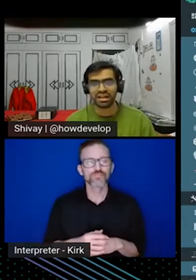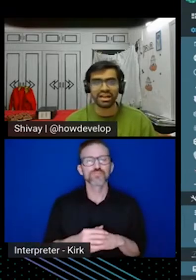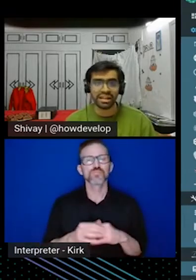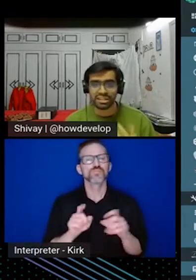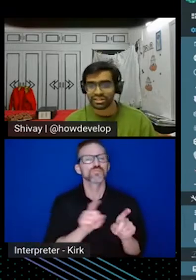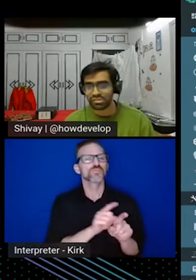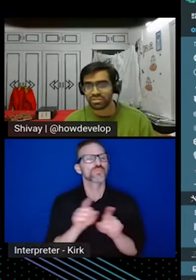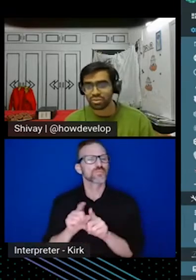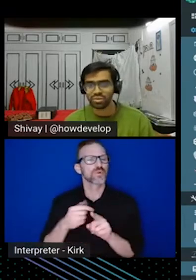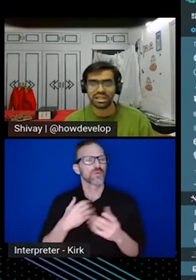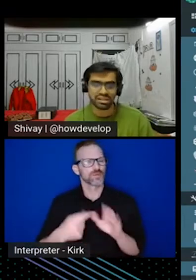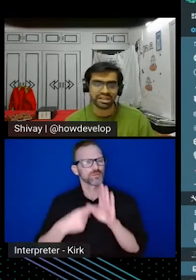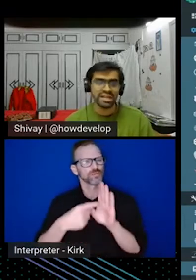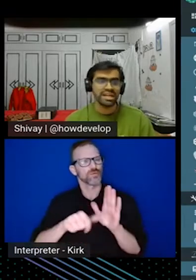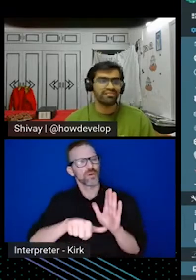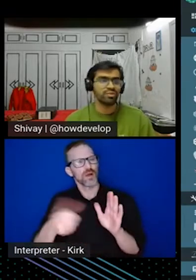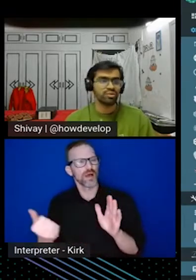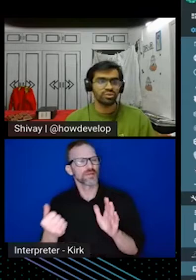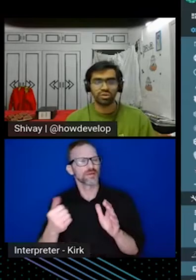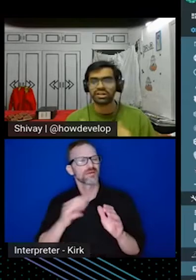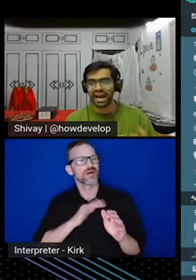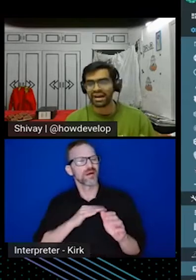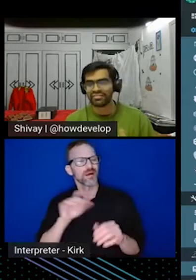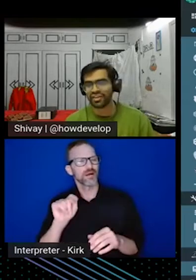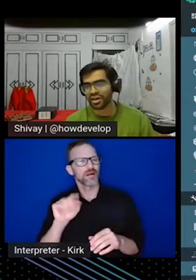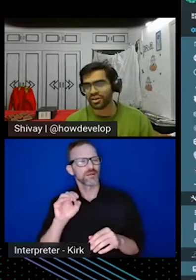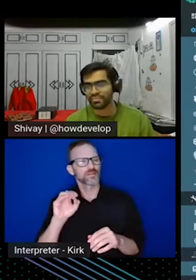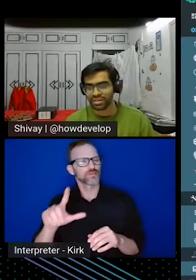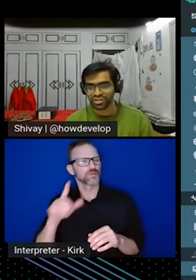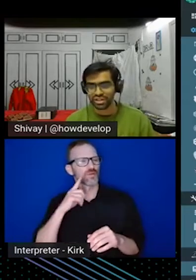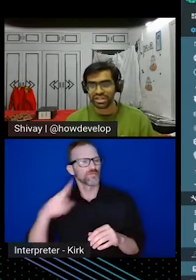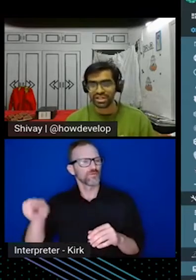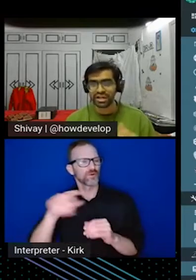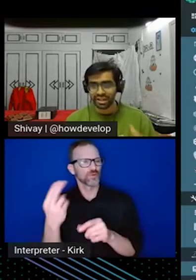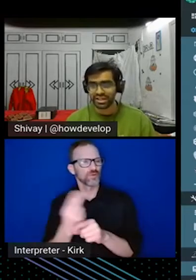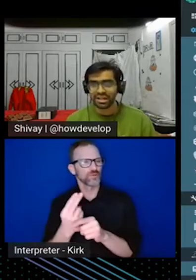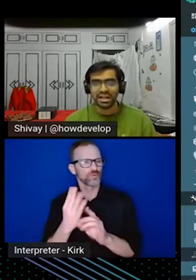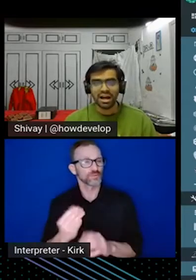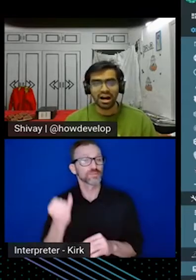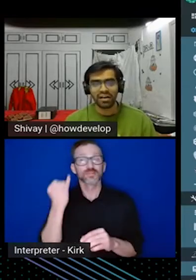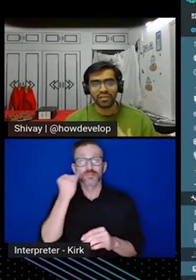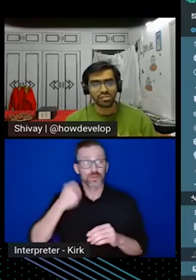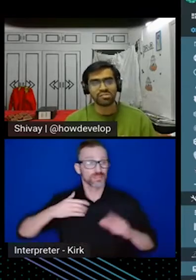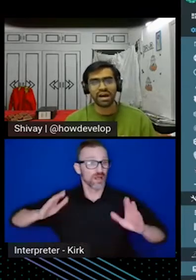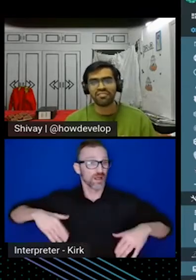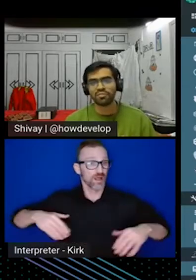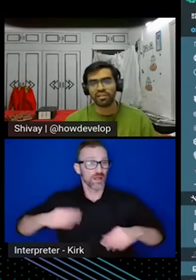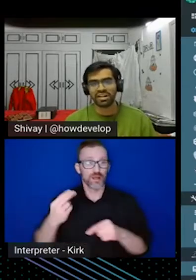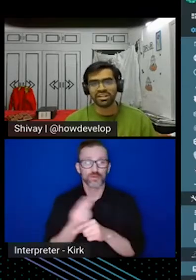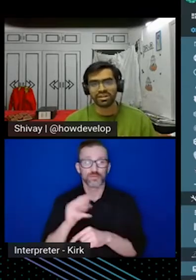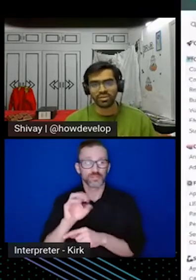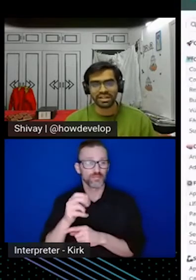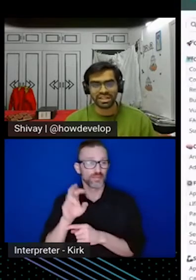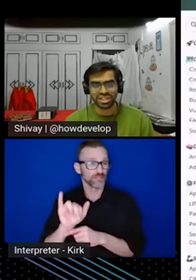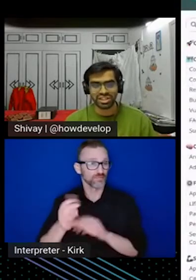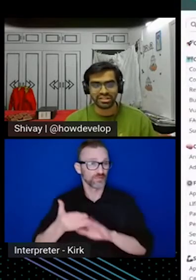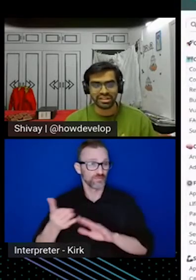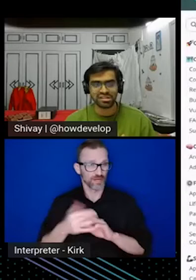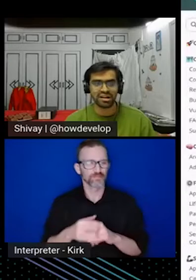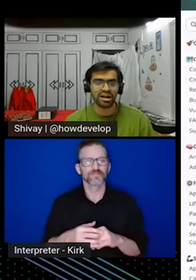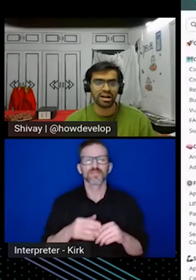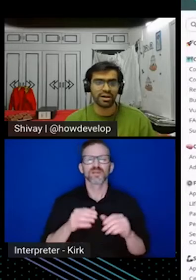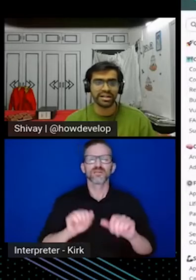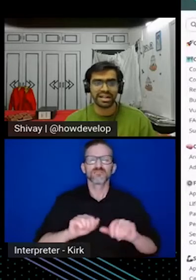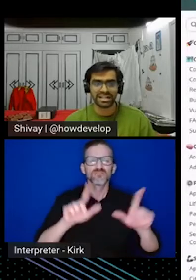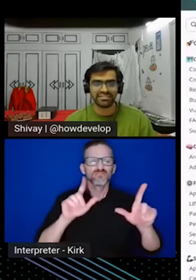showcase another useful tool. Let's say if you do not have Meshery running, we also have provided in the documentation